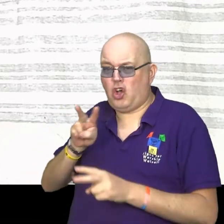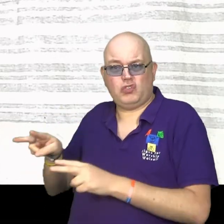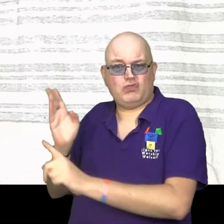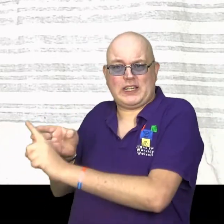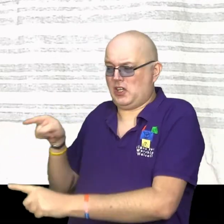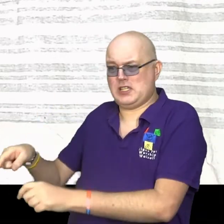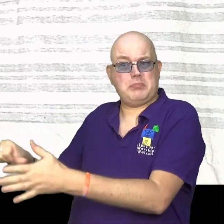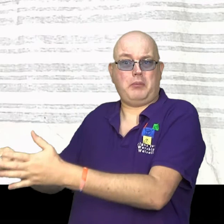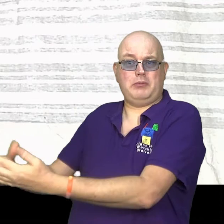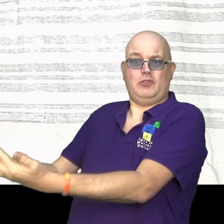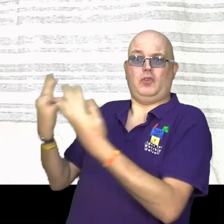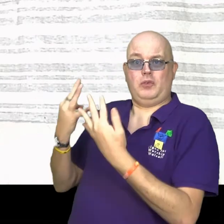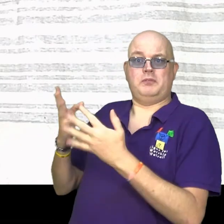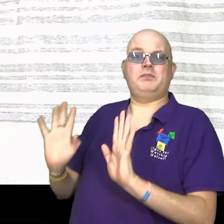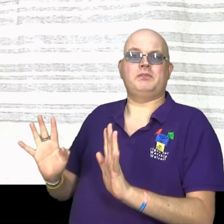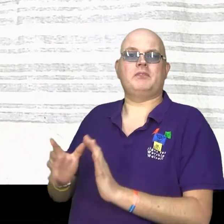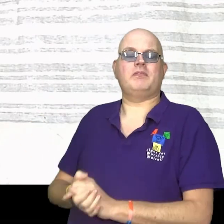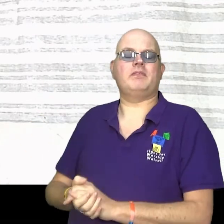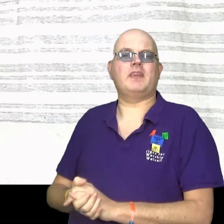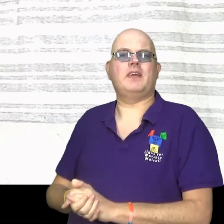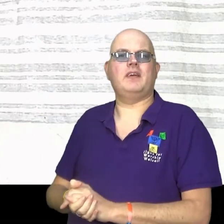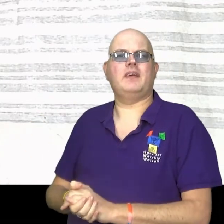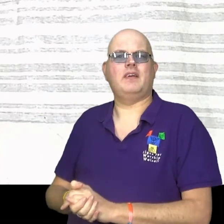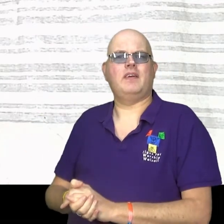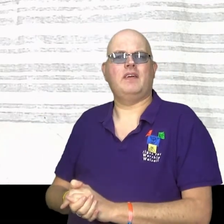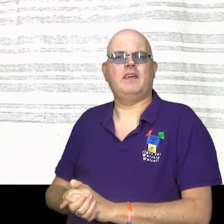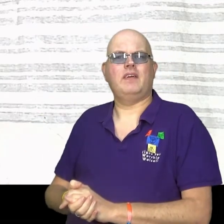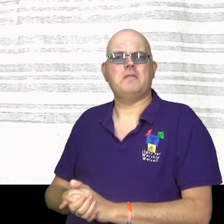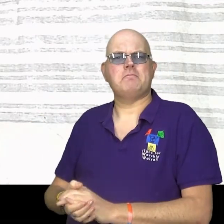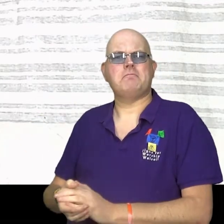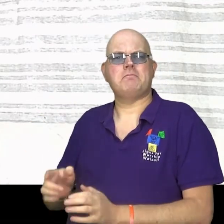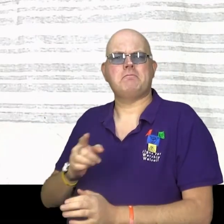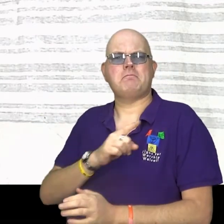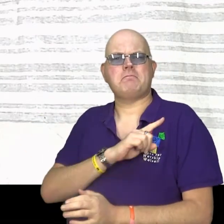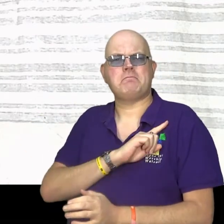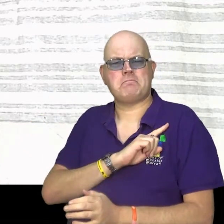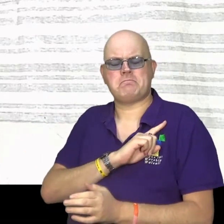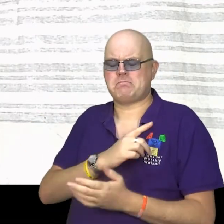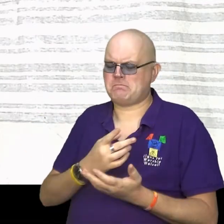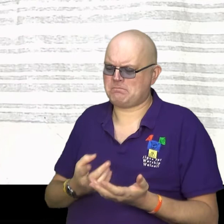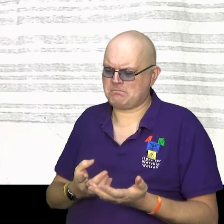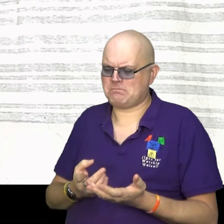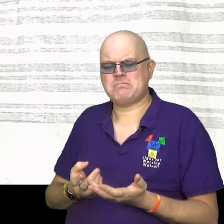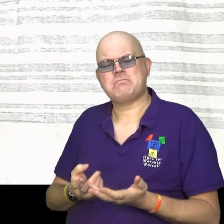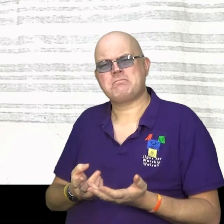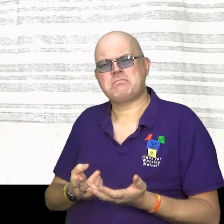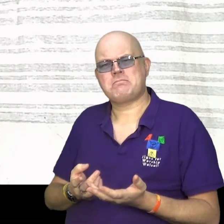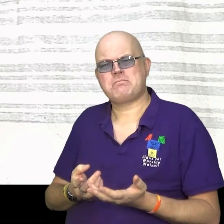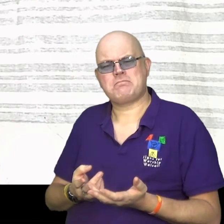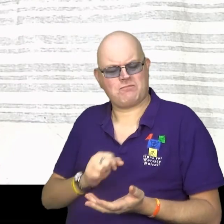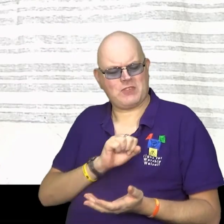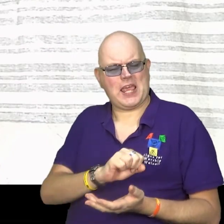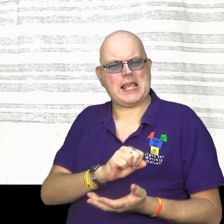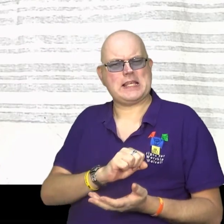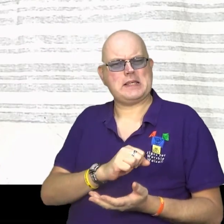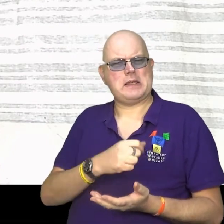completely blind to the imminent danger. There are a few possible reasons that I can think of to